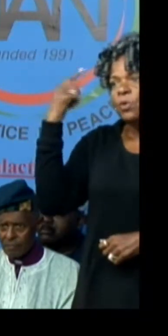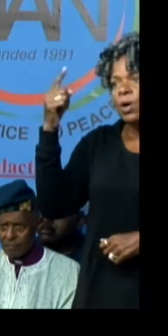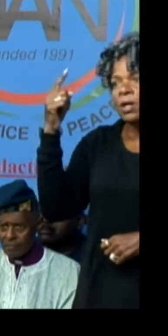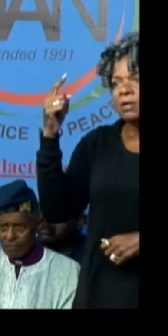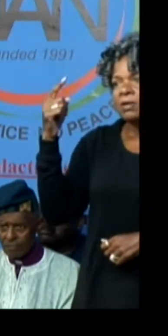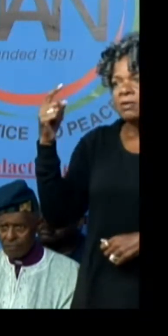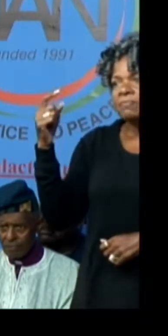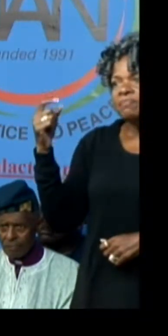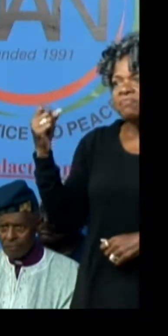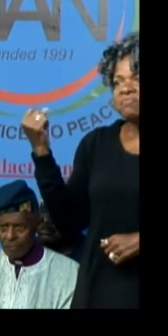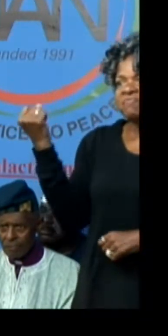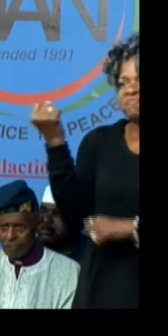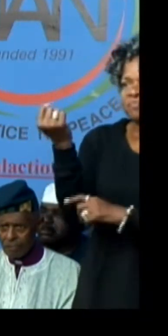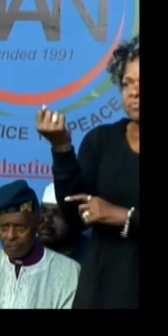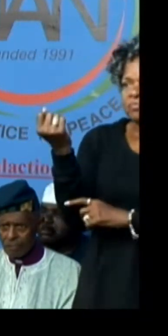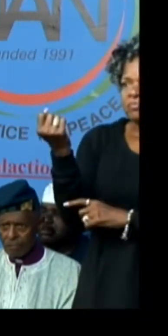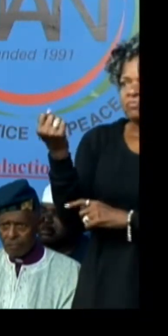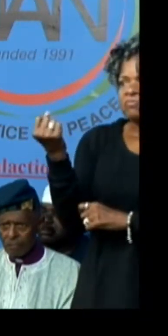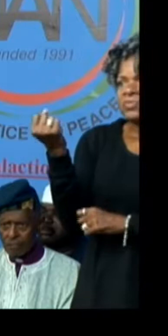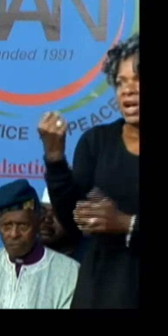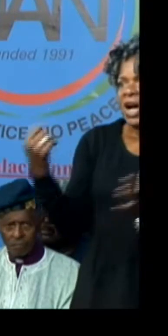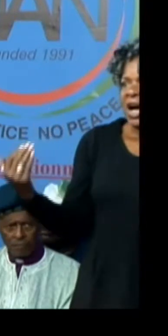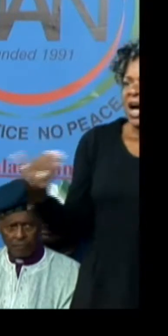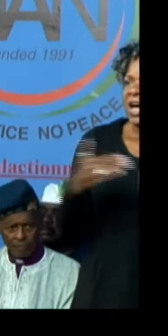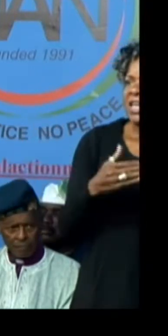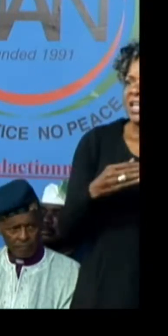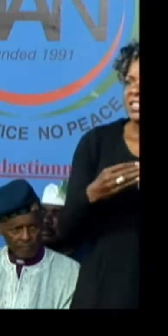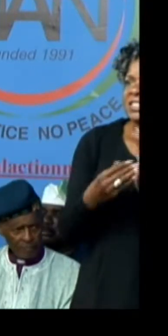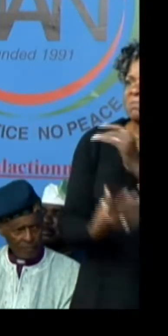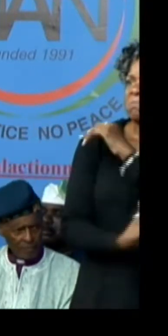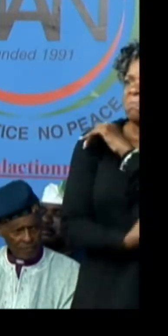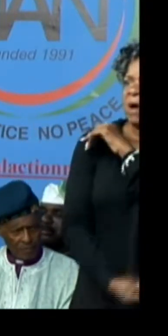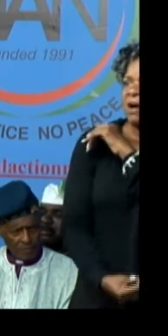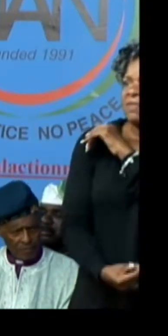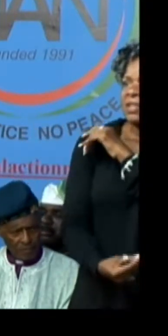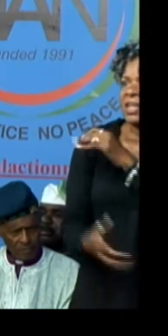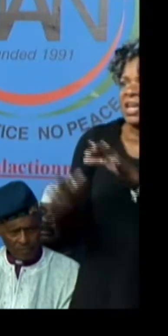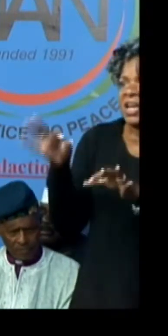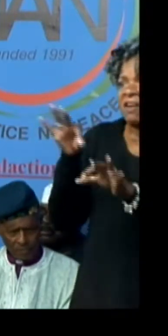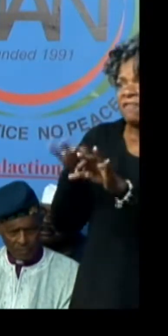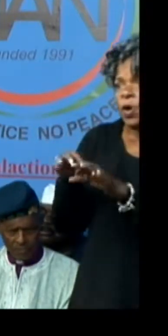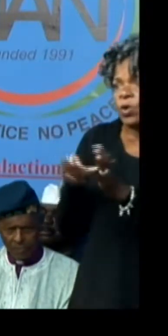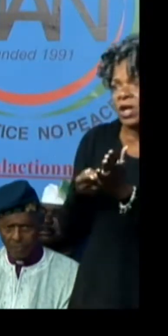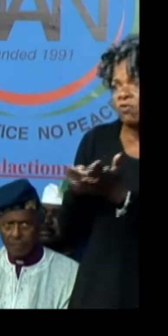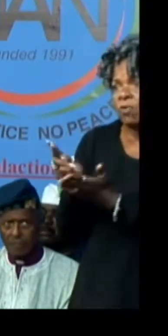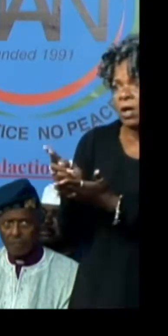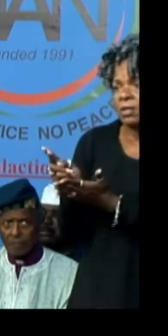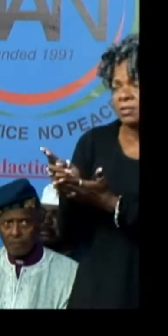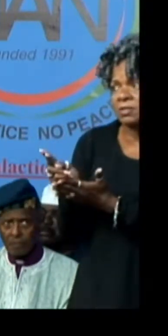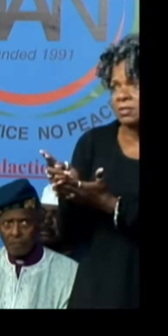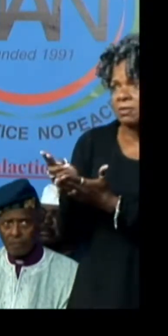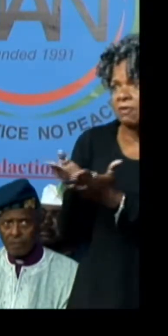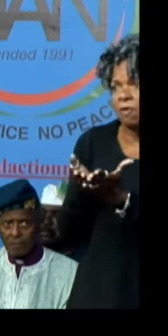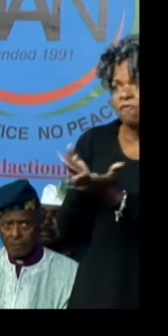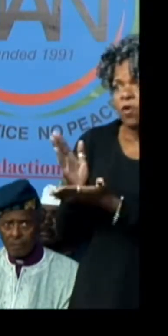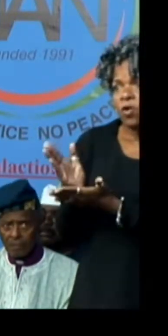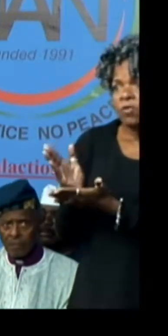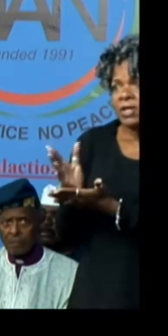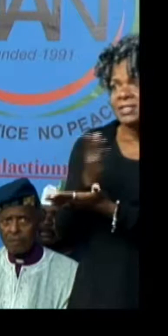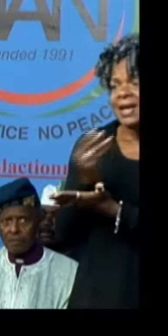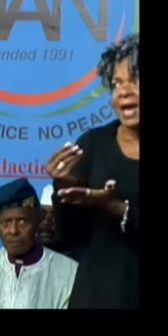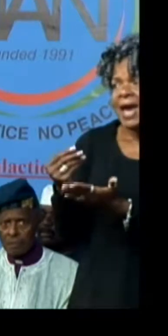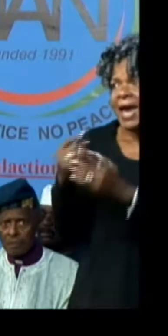rights, fighting for criminal justice reform, as well as dealing with